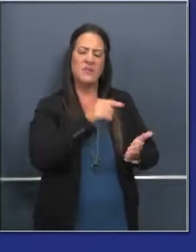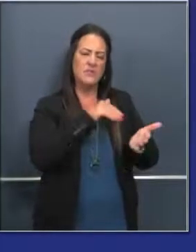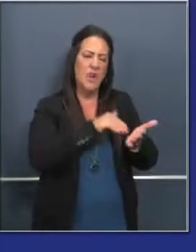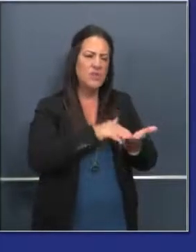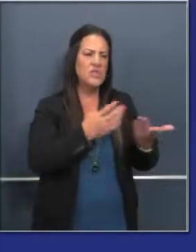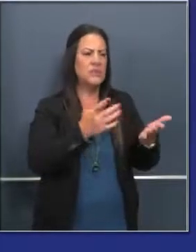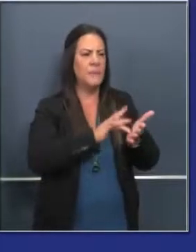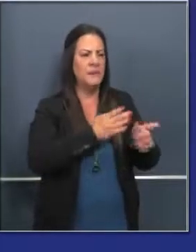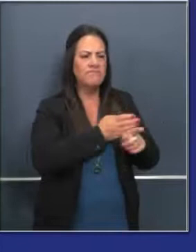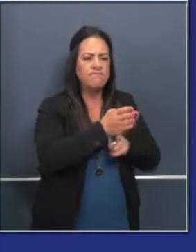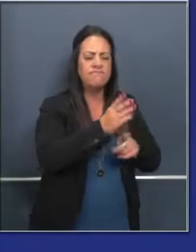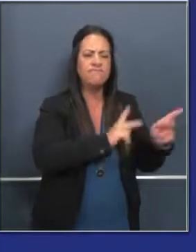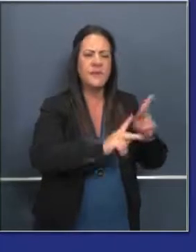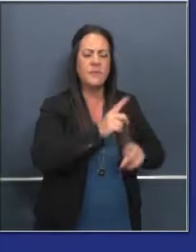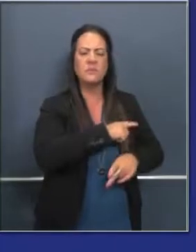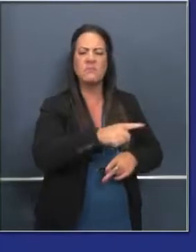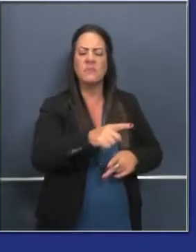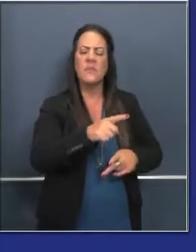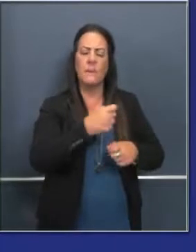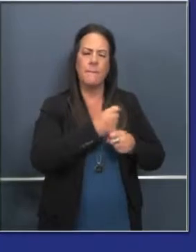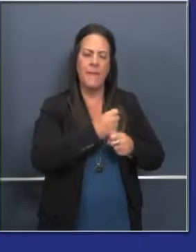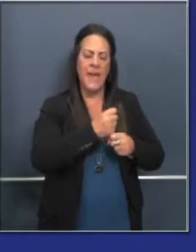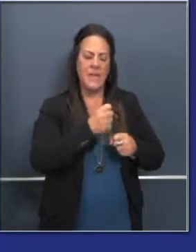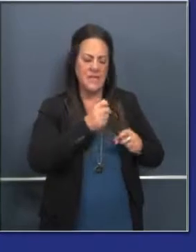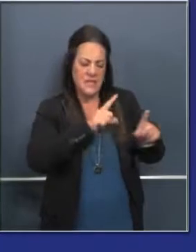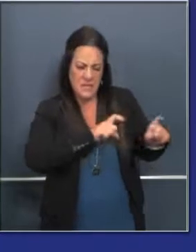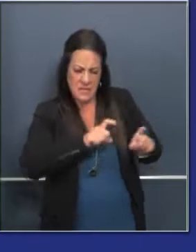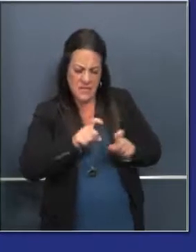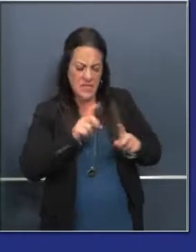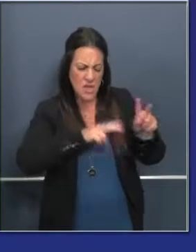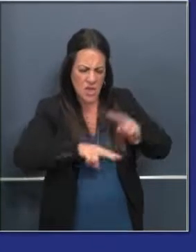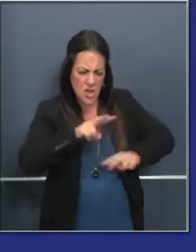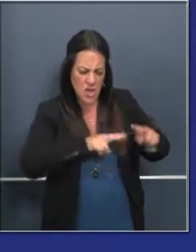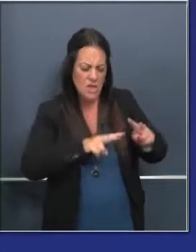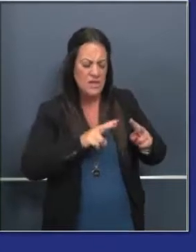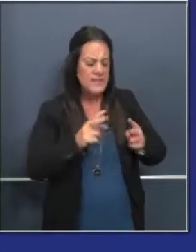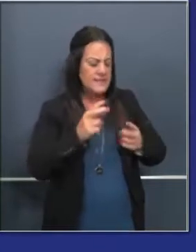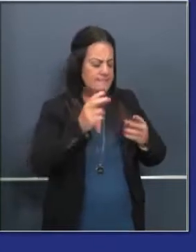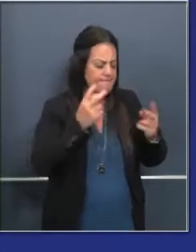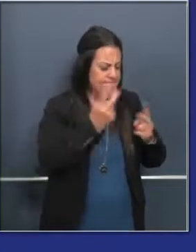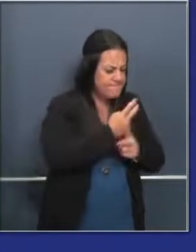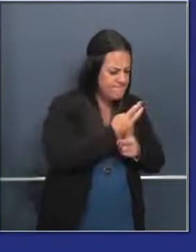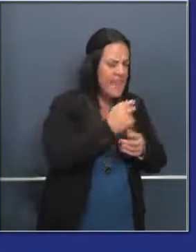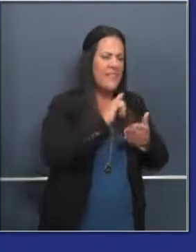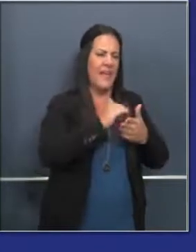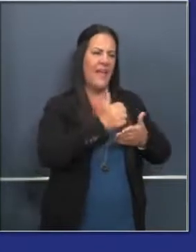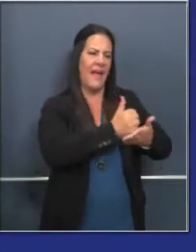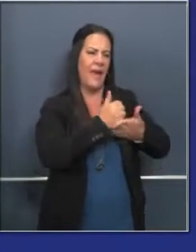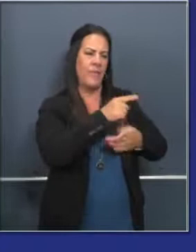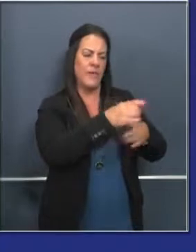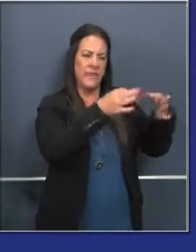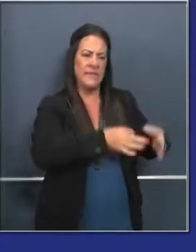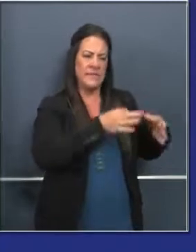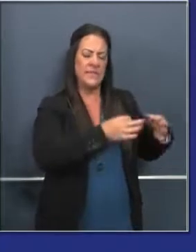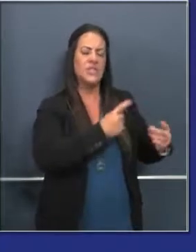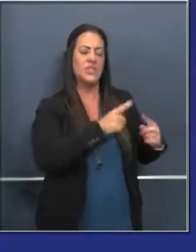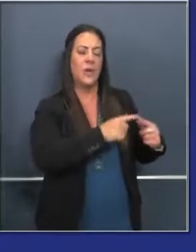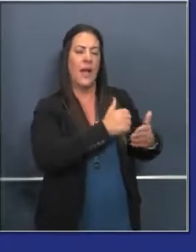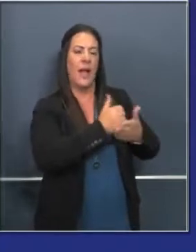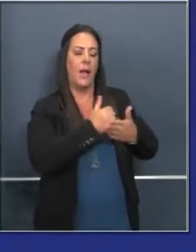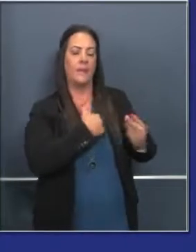making. And often that decision making is questioned by pundits, some for good reasons, some for